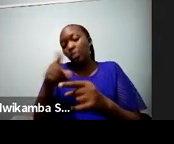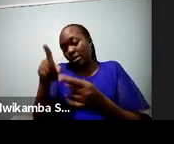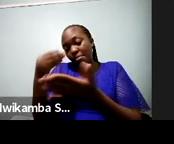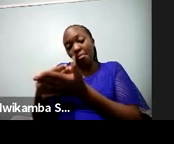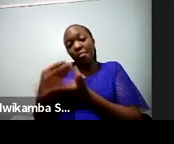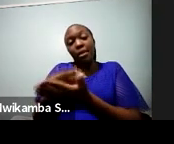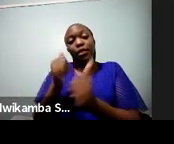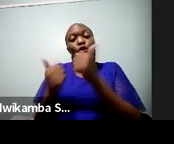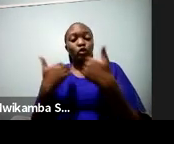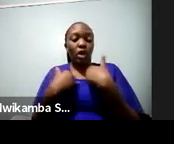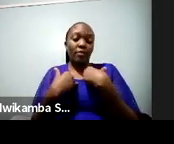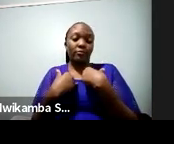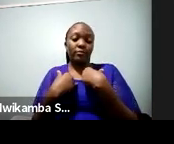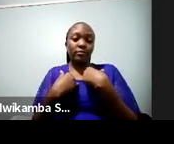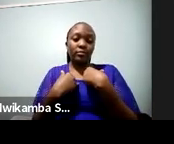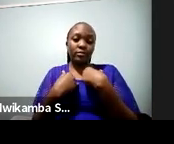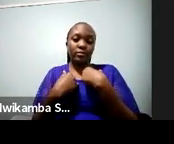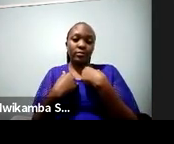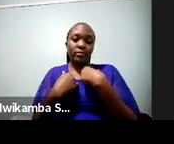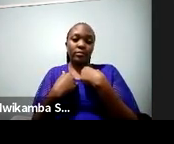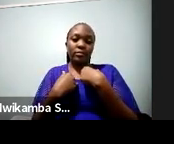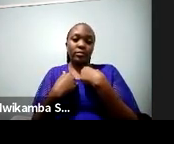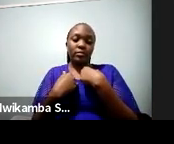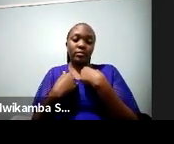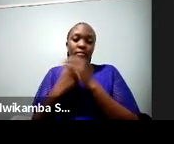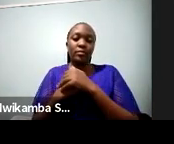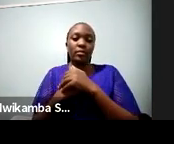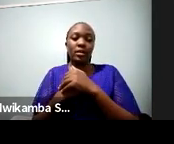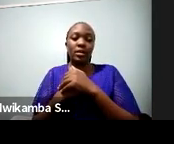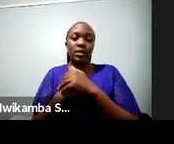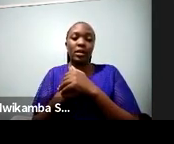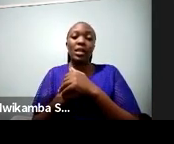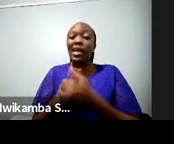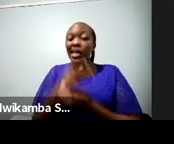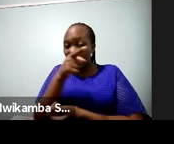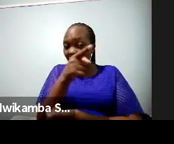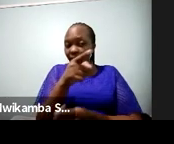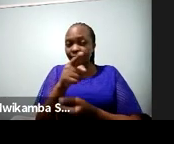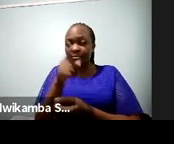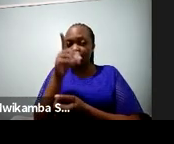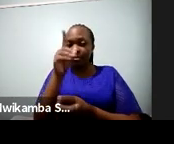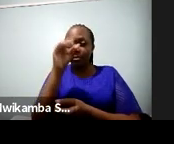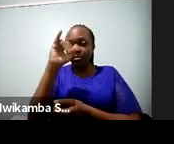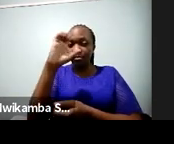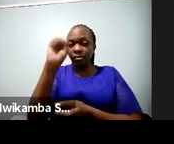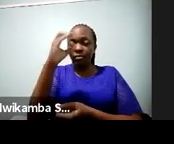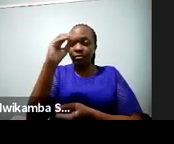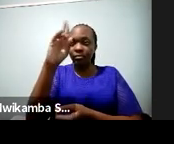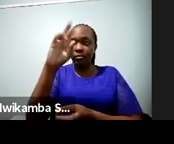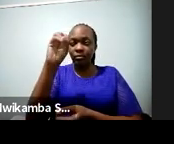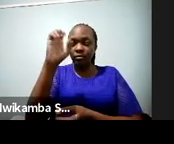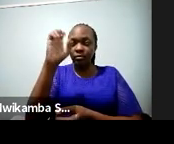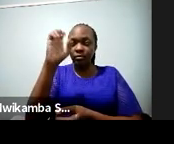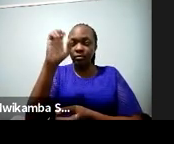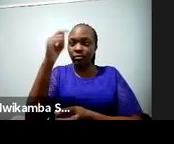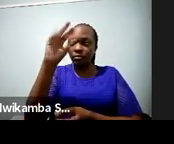done. So here it is discretionary because it is you to decide where you want to go depending on how much money you have or how